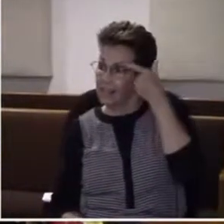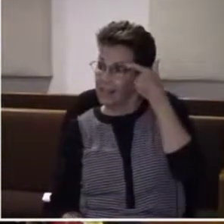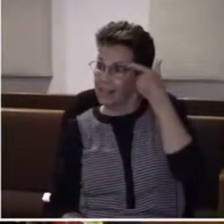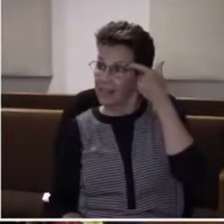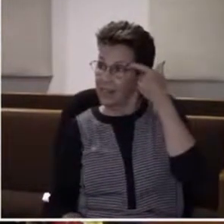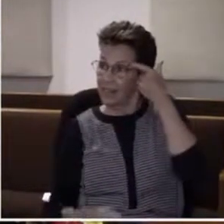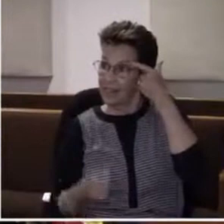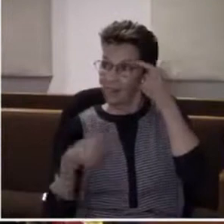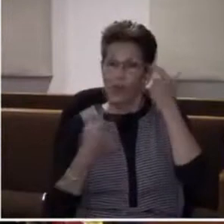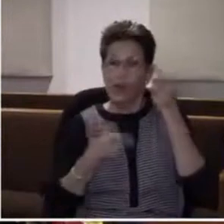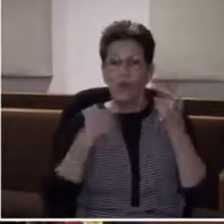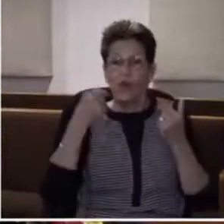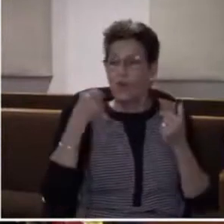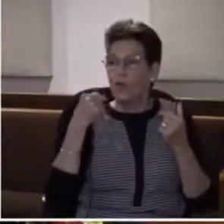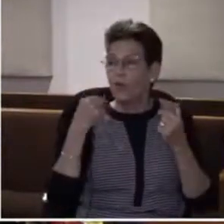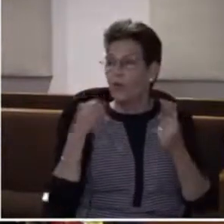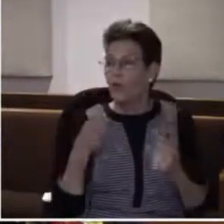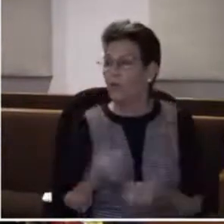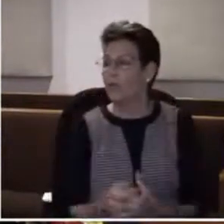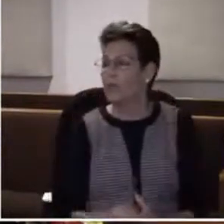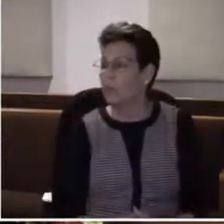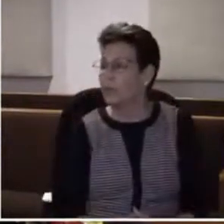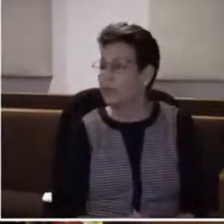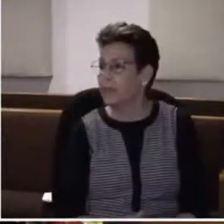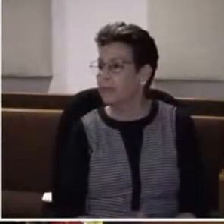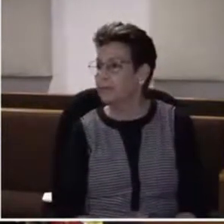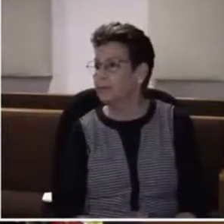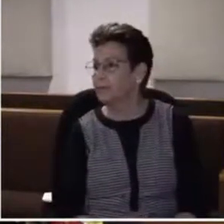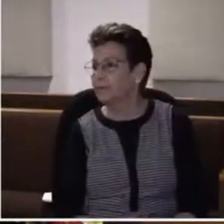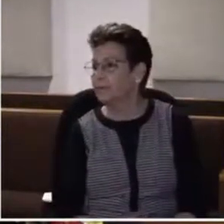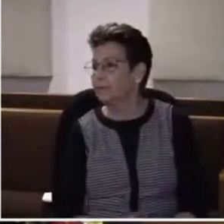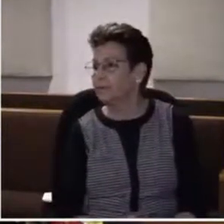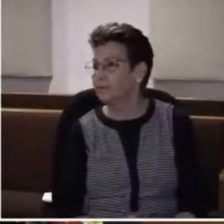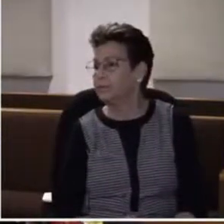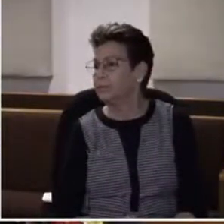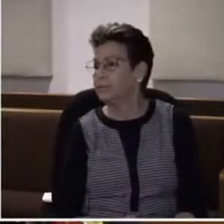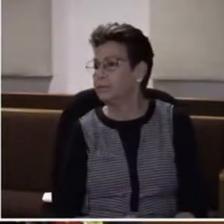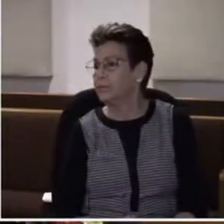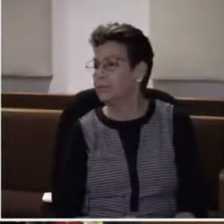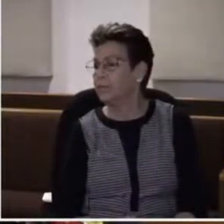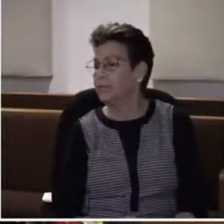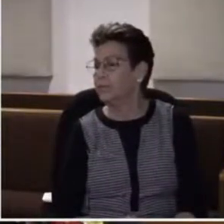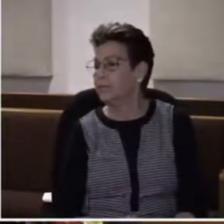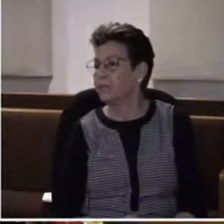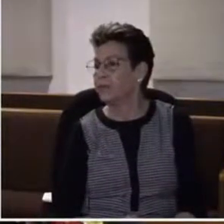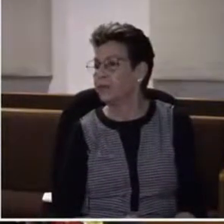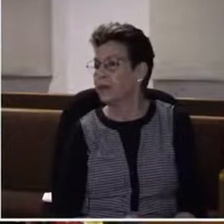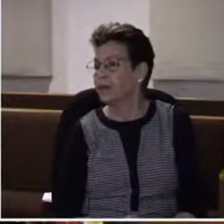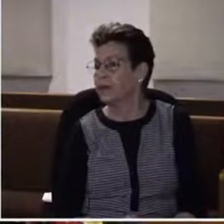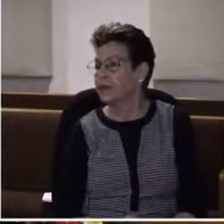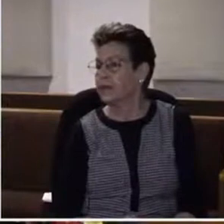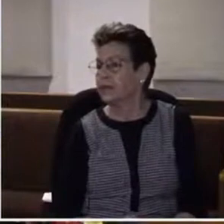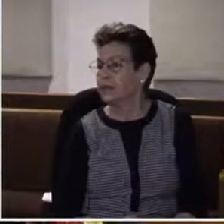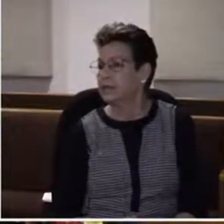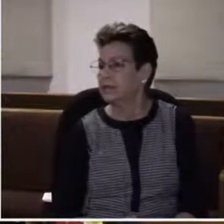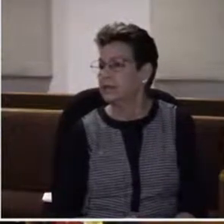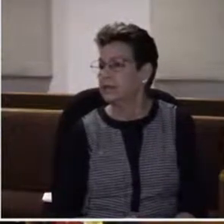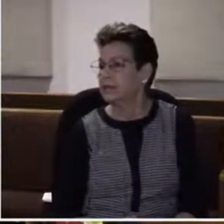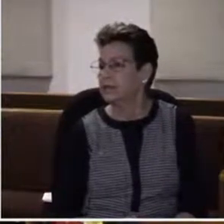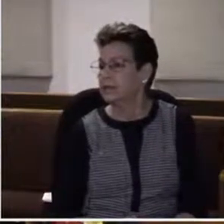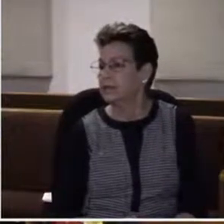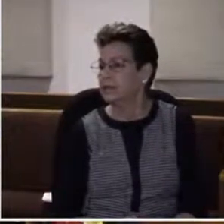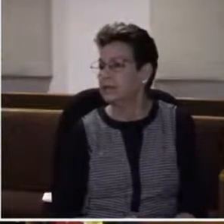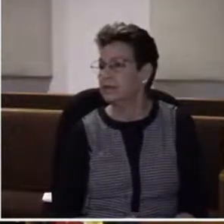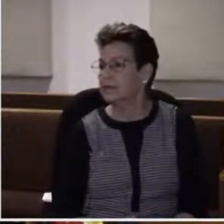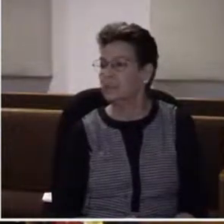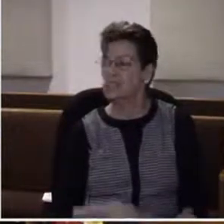we think we've been eliminated or excused from serving the Lord. We develop just a negative, bad attitude where we don't ever step out by faith.